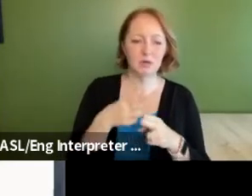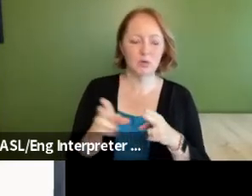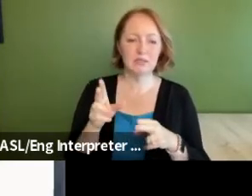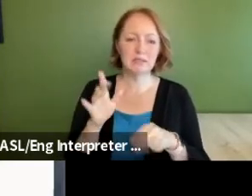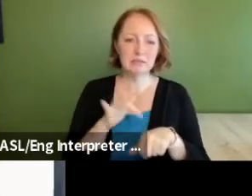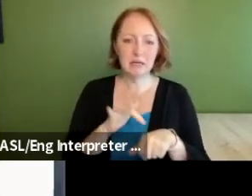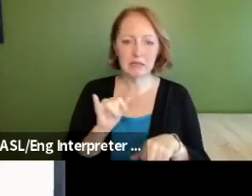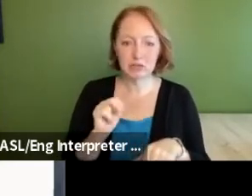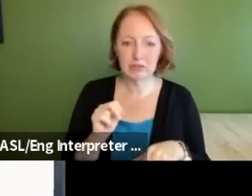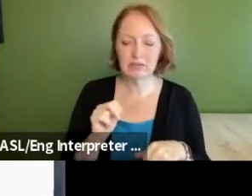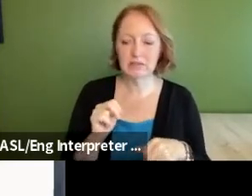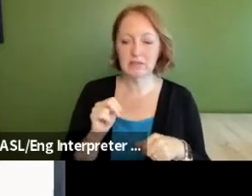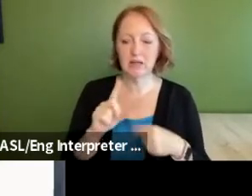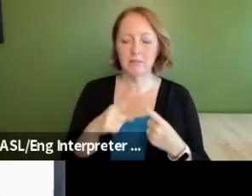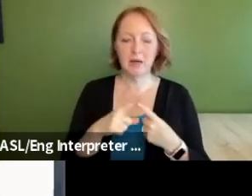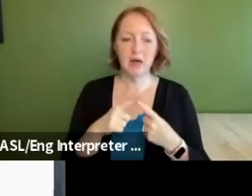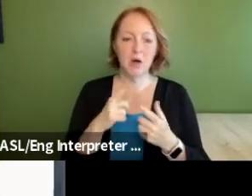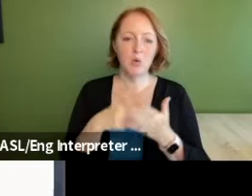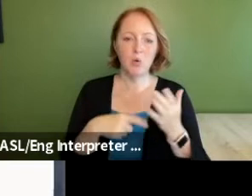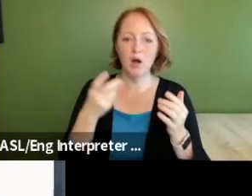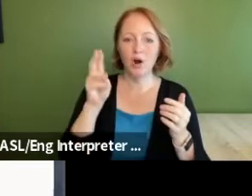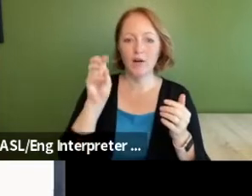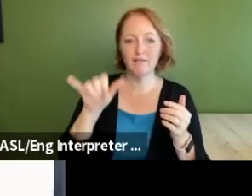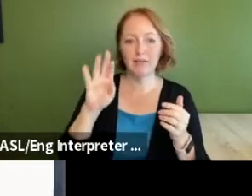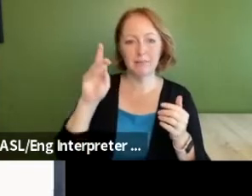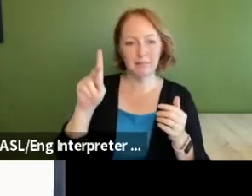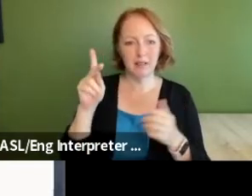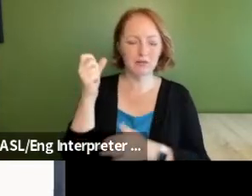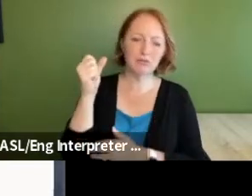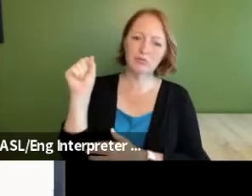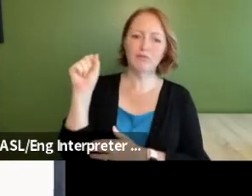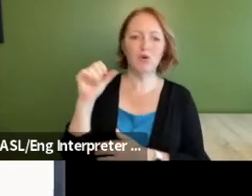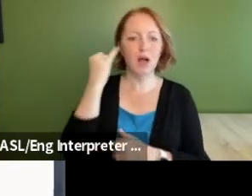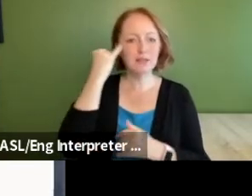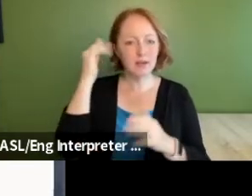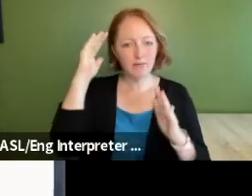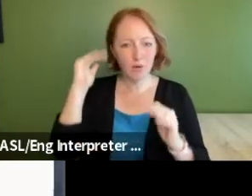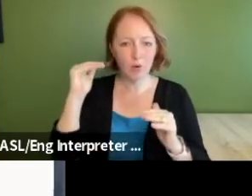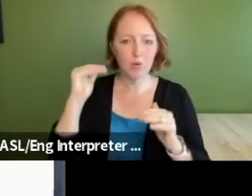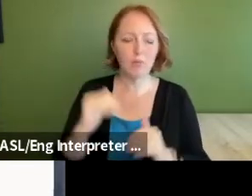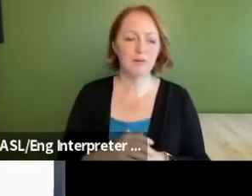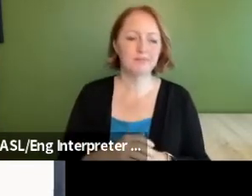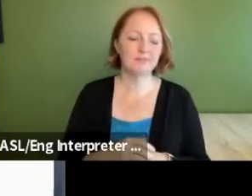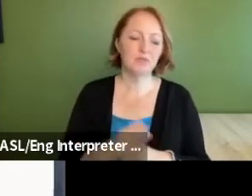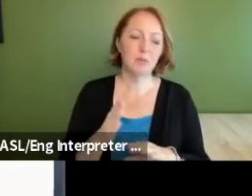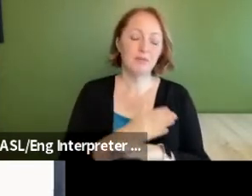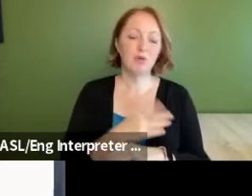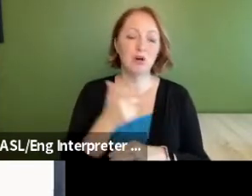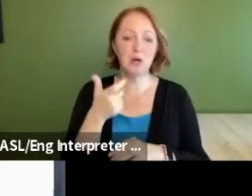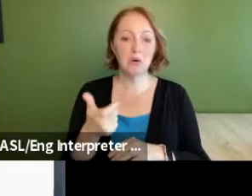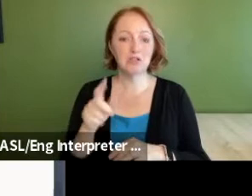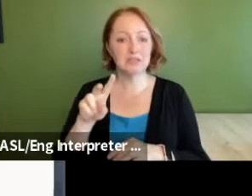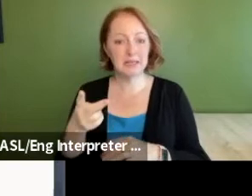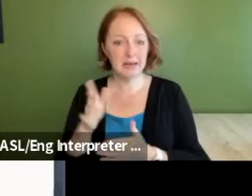in about some of the things that Harvey Milk stood for and just the idea of hope. So before I played the second video for the